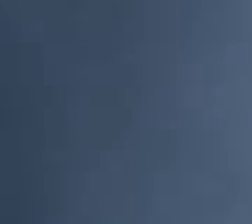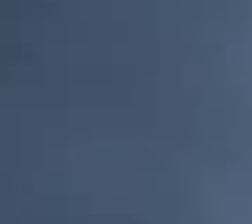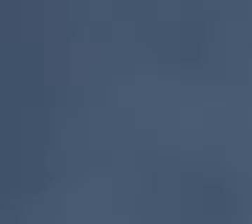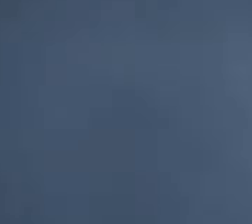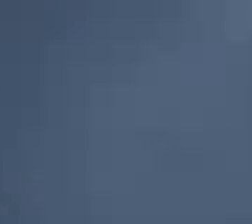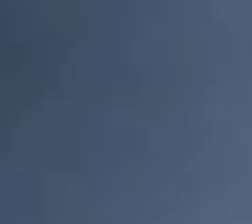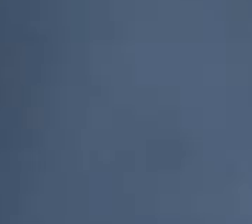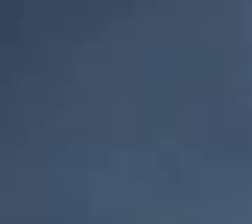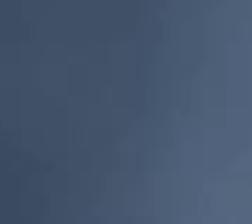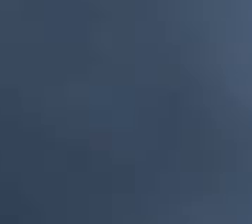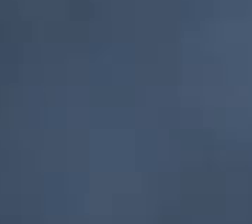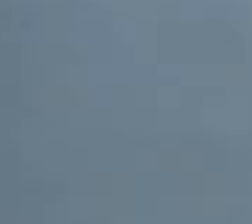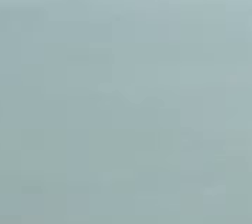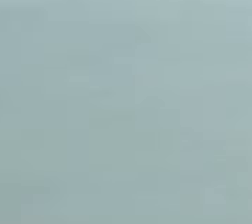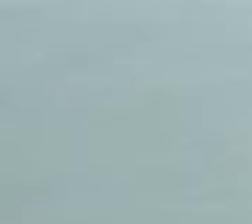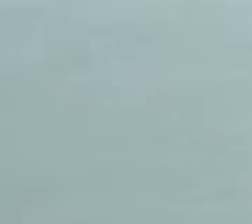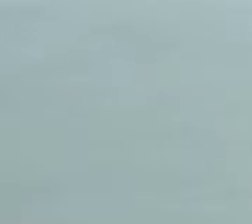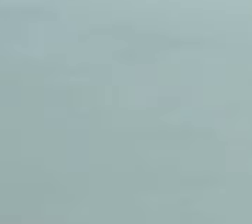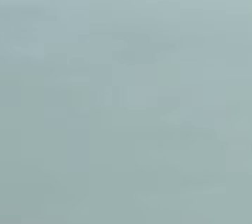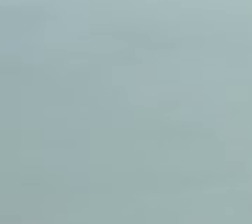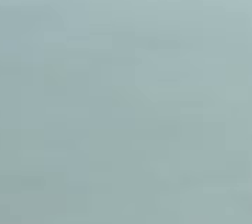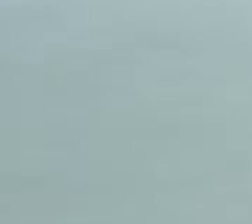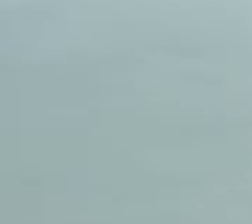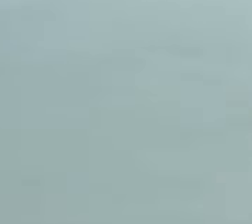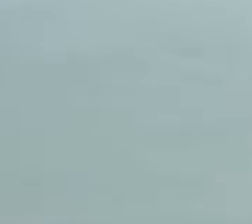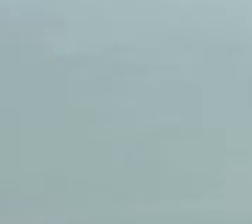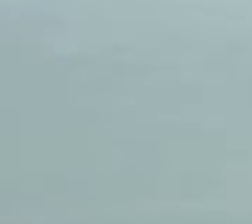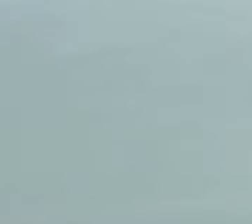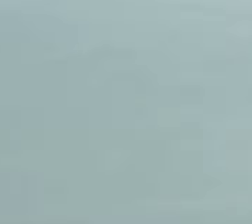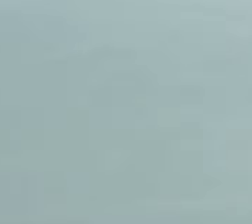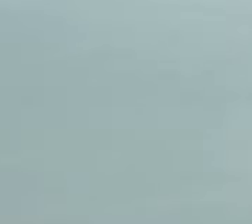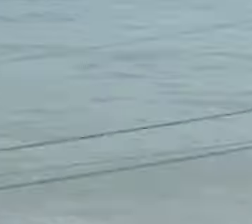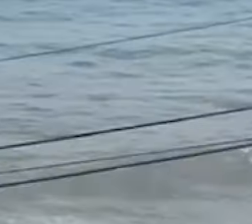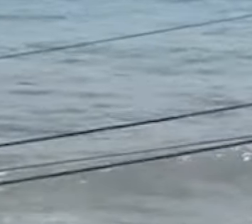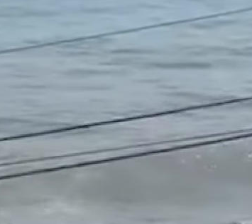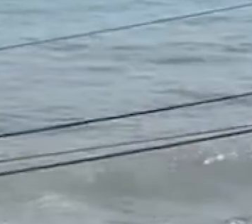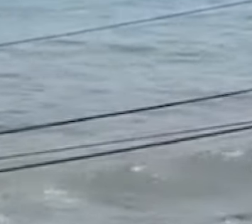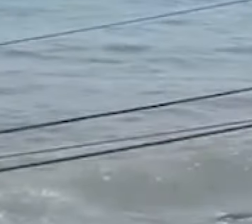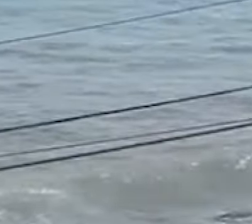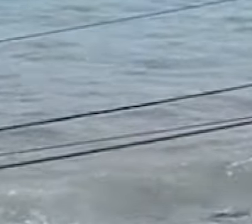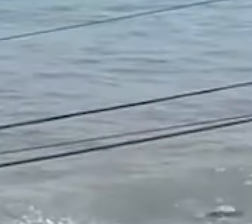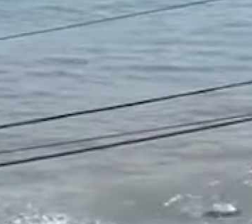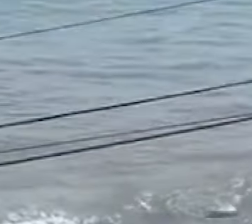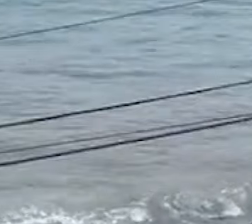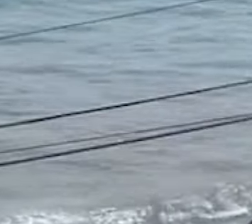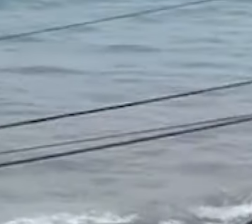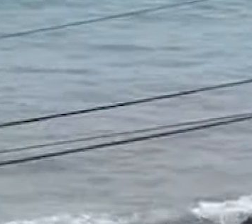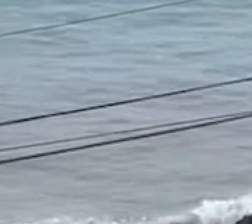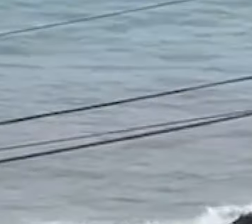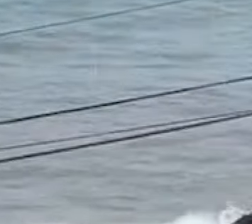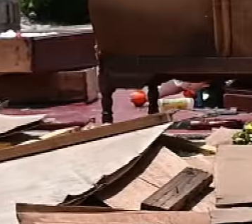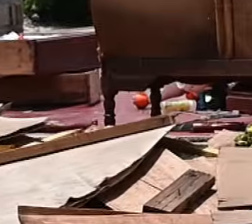Tuesday, legislators further celebrated Jamaica's recent removal from the Financial Action Task Force, FATF Grey List, which